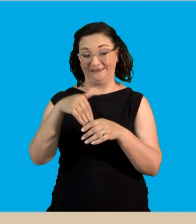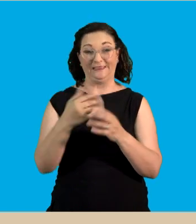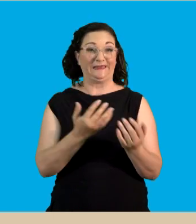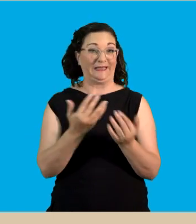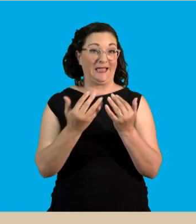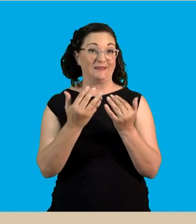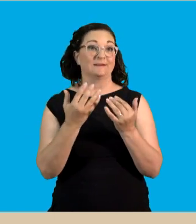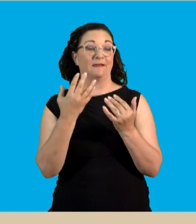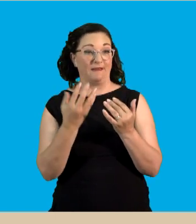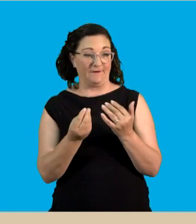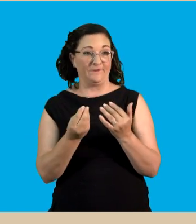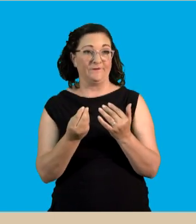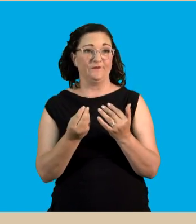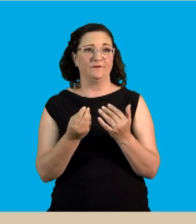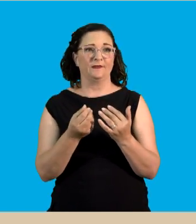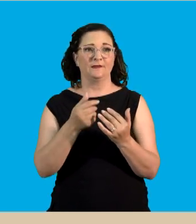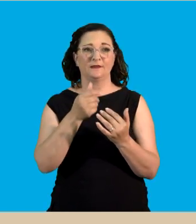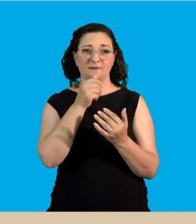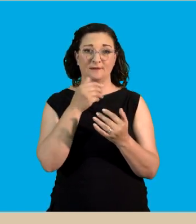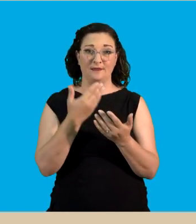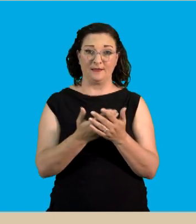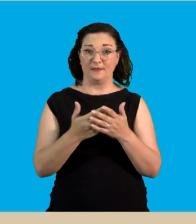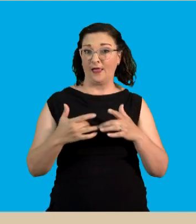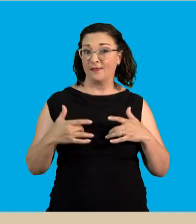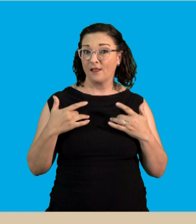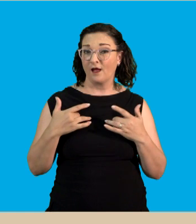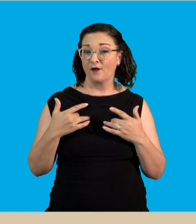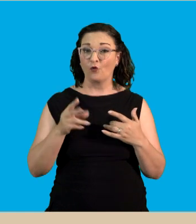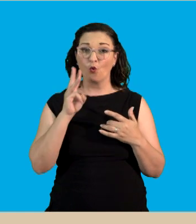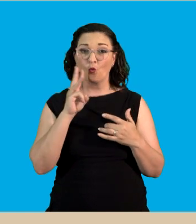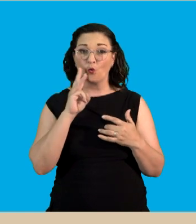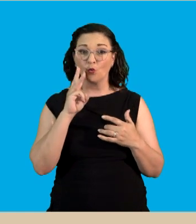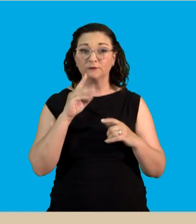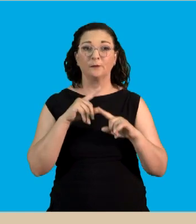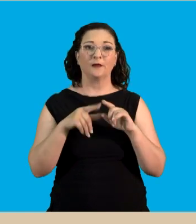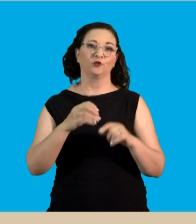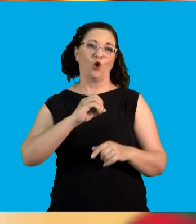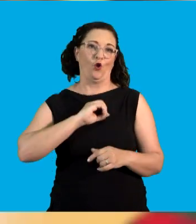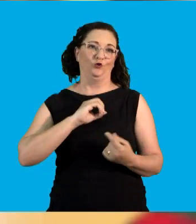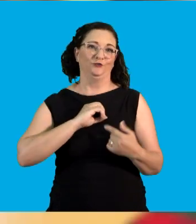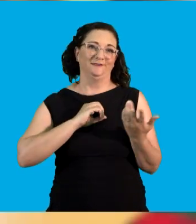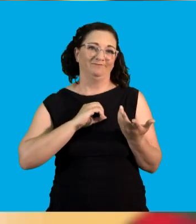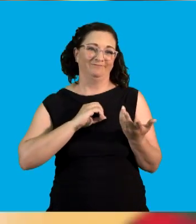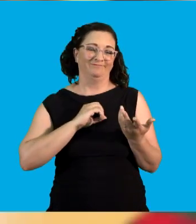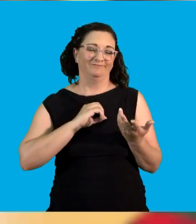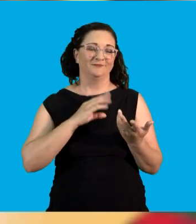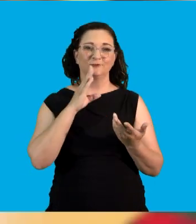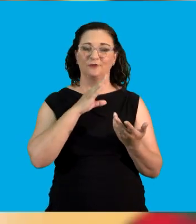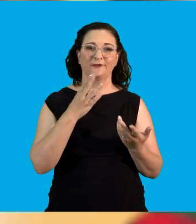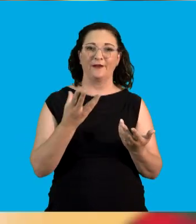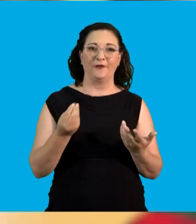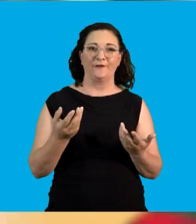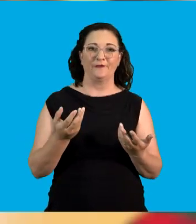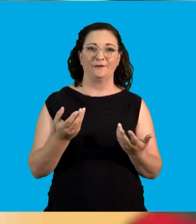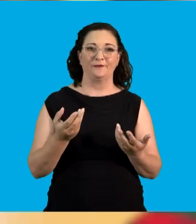say, because Uranus has water and hydrogen, it can sustain life. Remember, we need oxygen in order